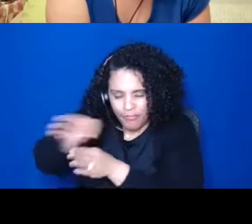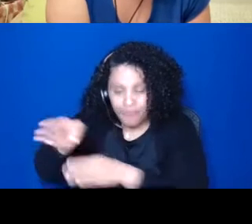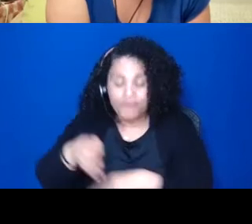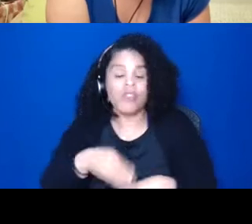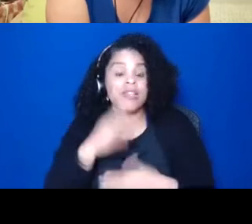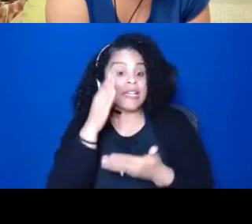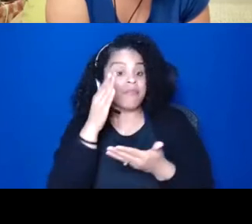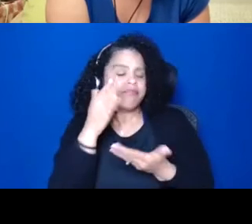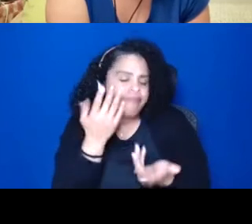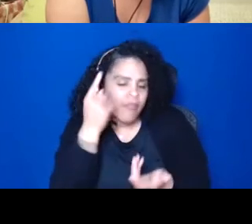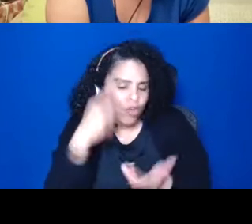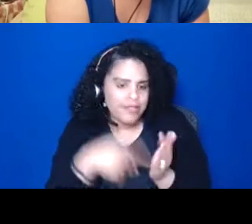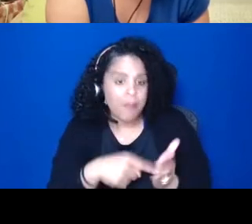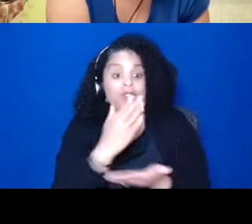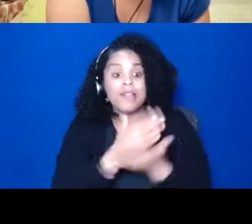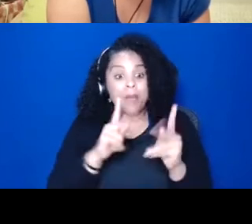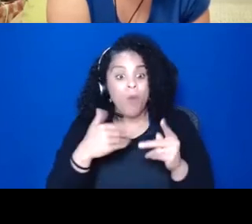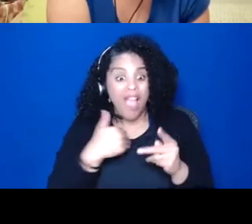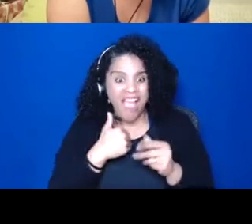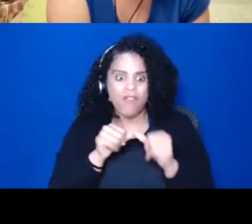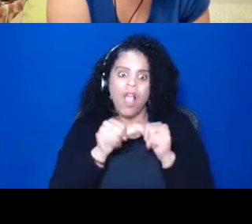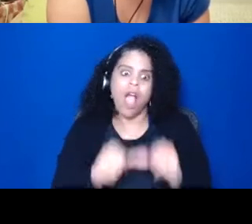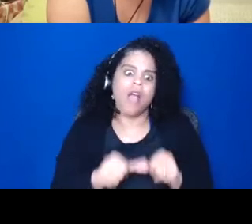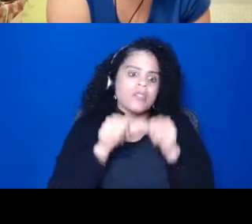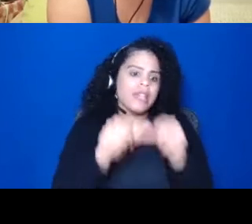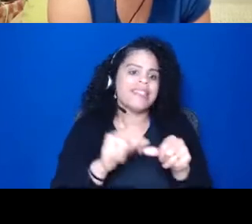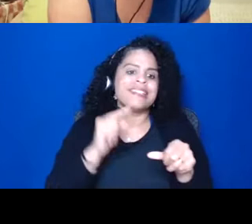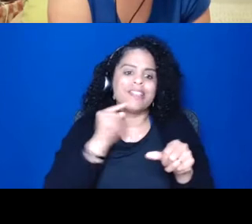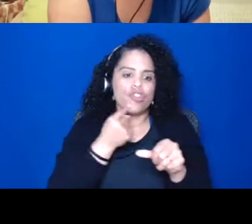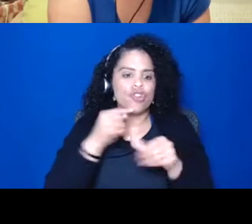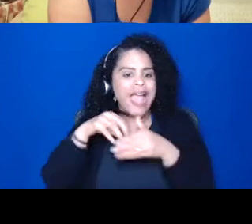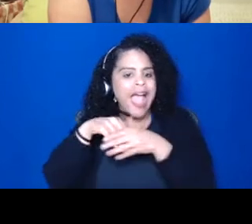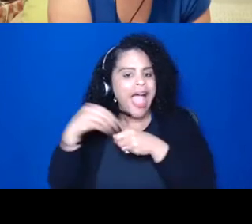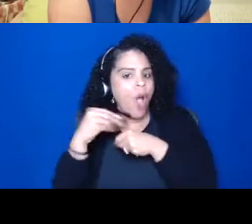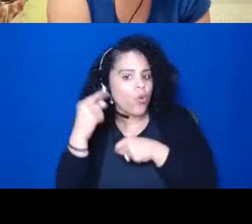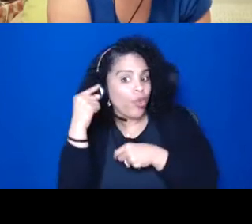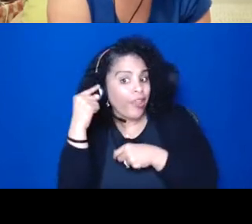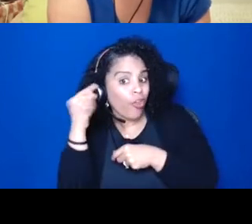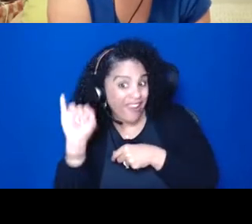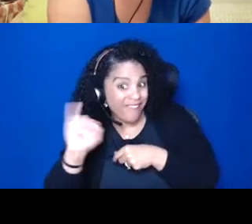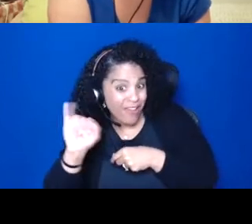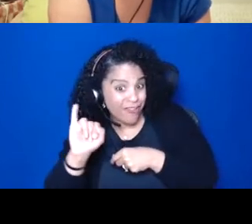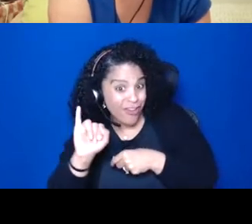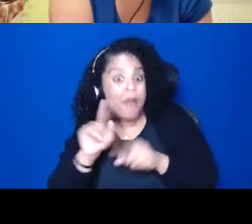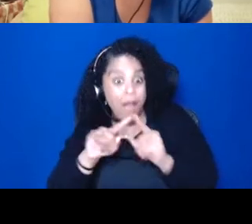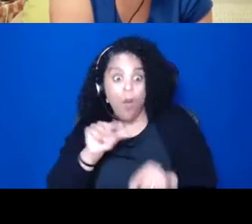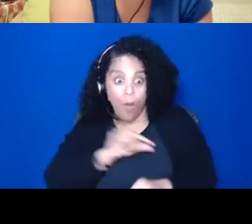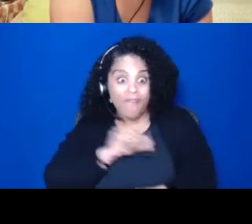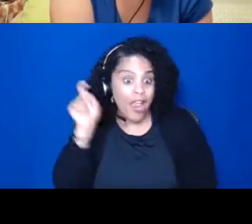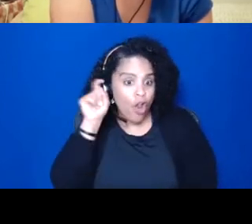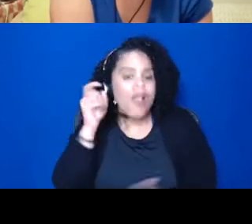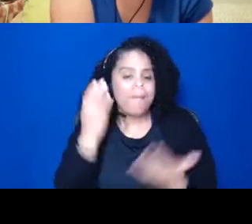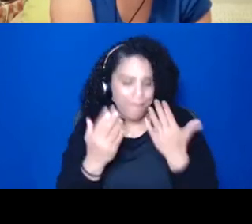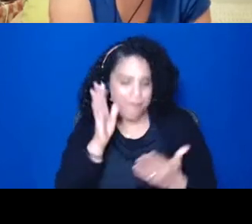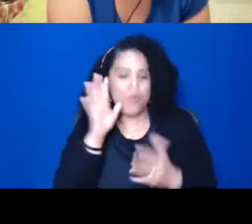who have constant, chronic, very serious outer ear infections, but would qualify for hearing aids might get a middle